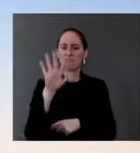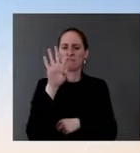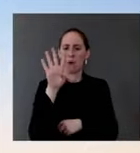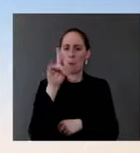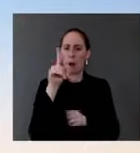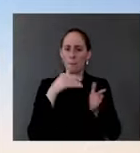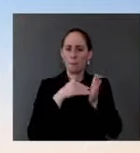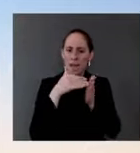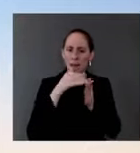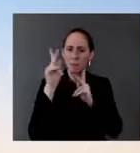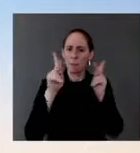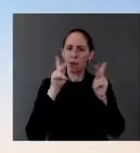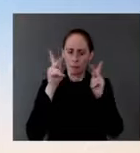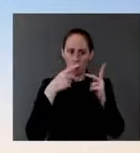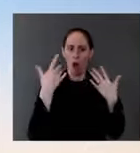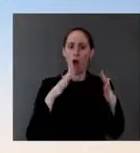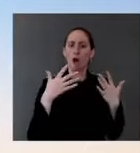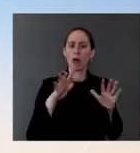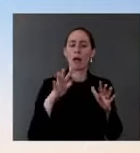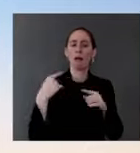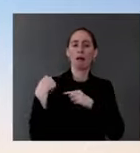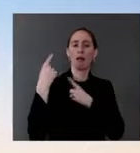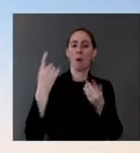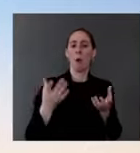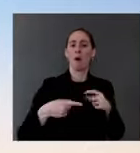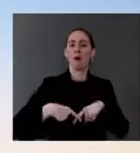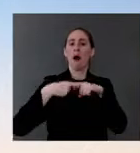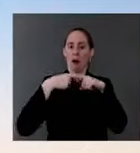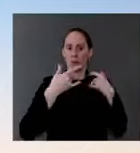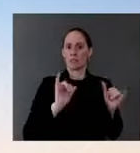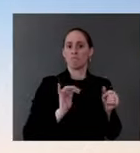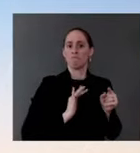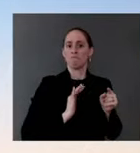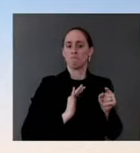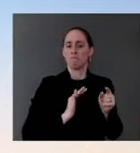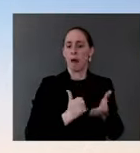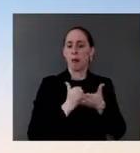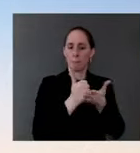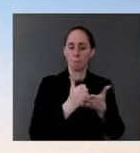preparations. And then on the Olympics, China earlier this week said